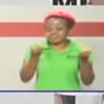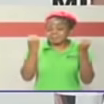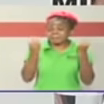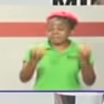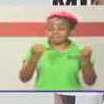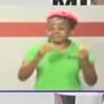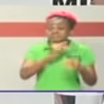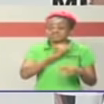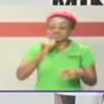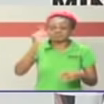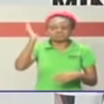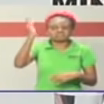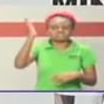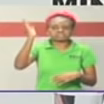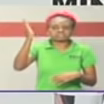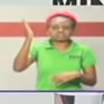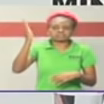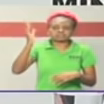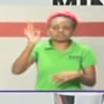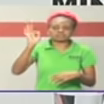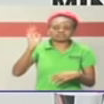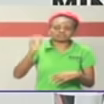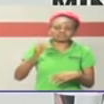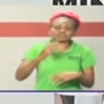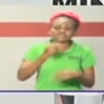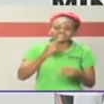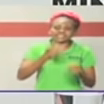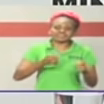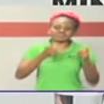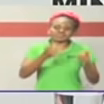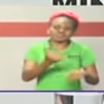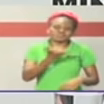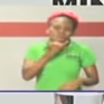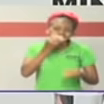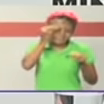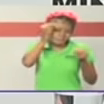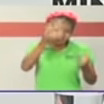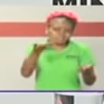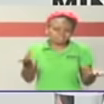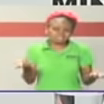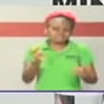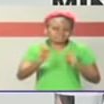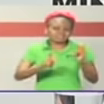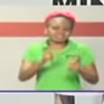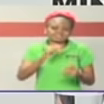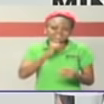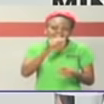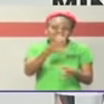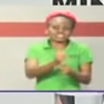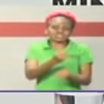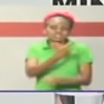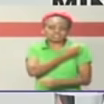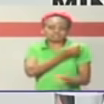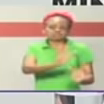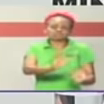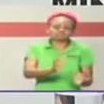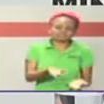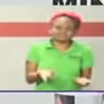in Trinidad and in Tobago. So we have to continue